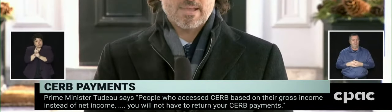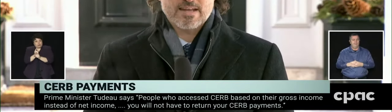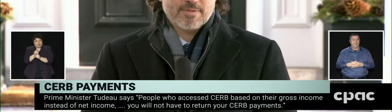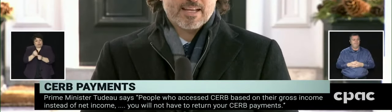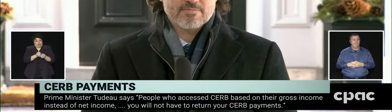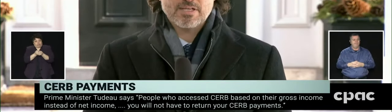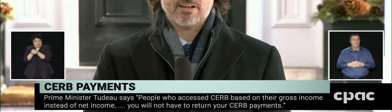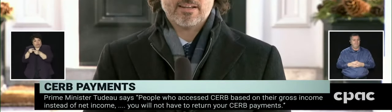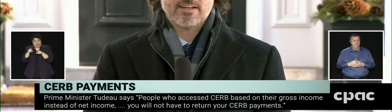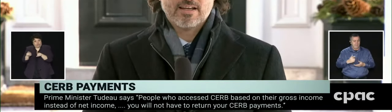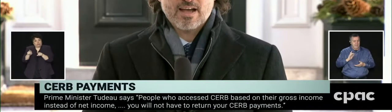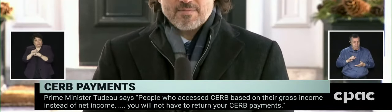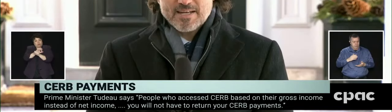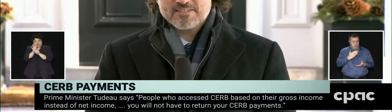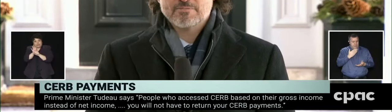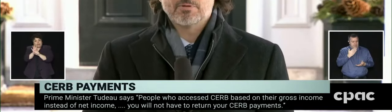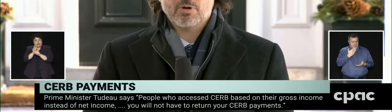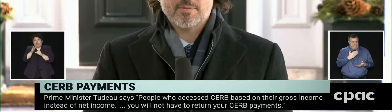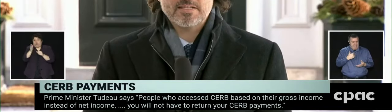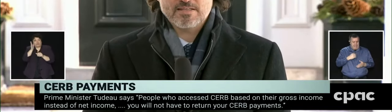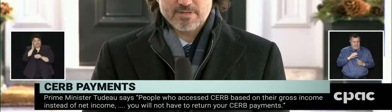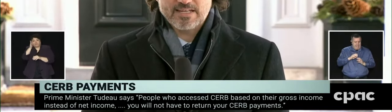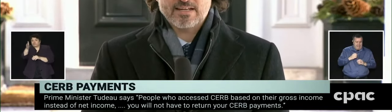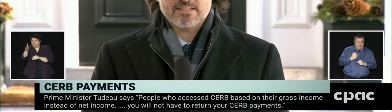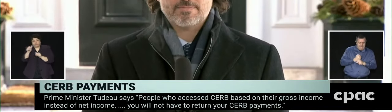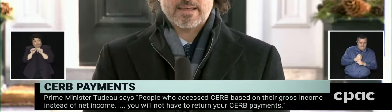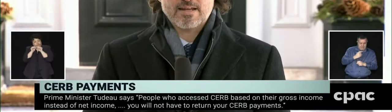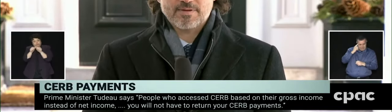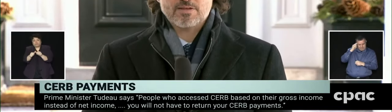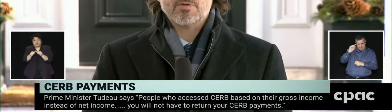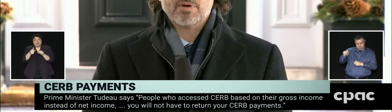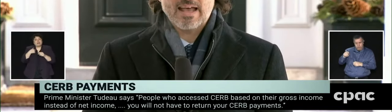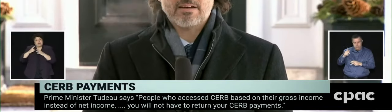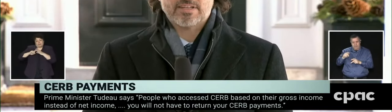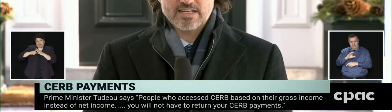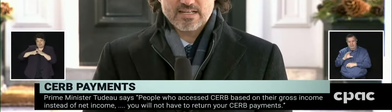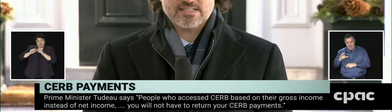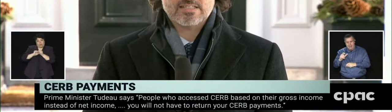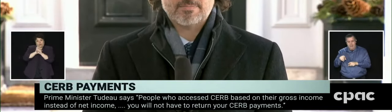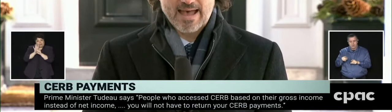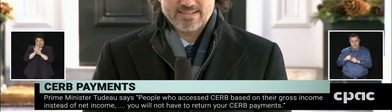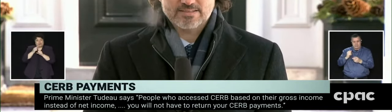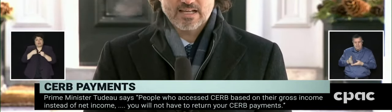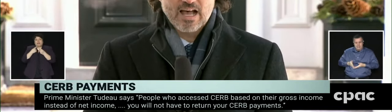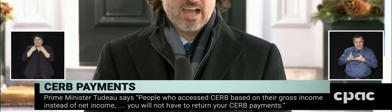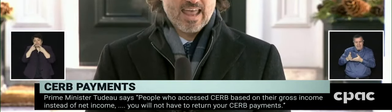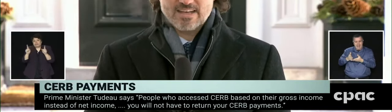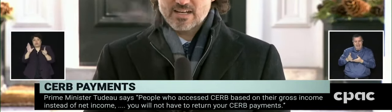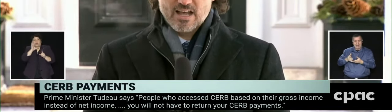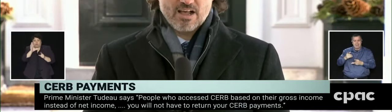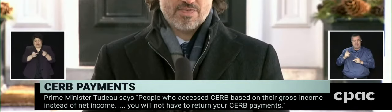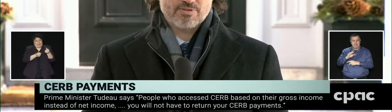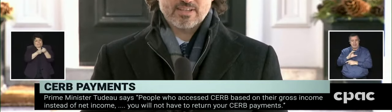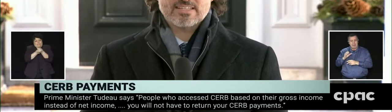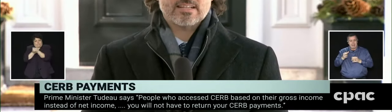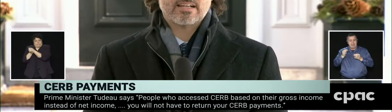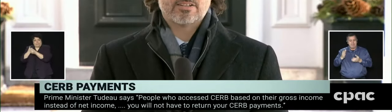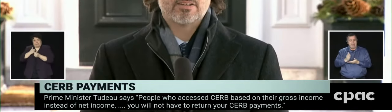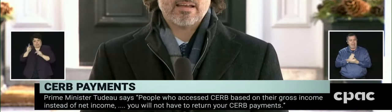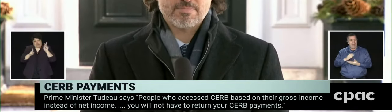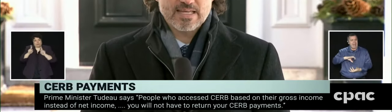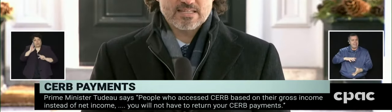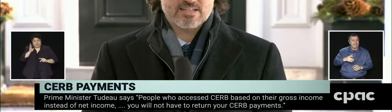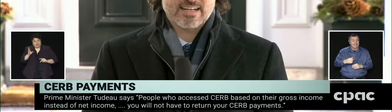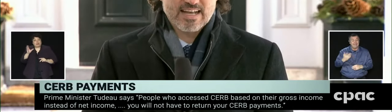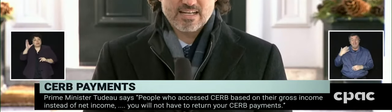this pandemic and beyond. I made a simple promise at the beginning of this pandemic that we would have Canadians' backs. And through listening